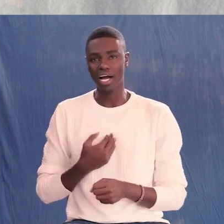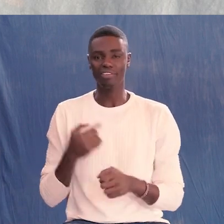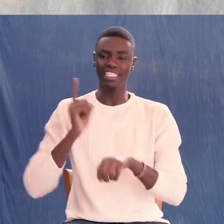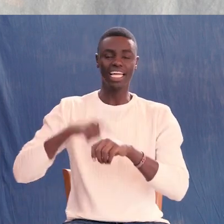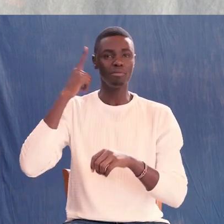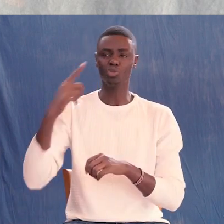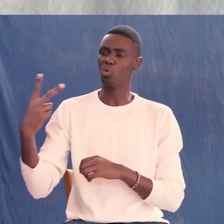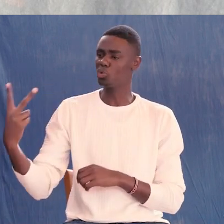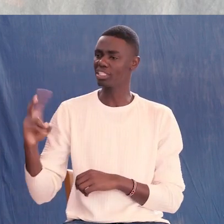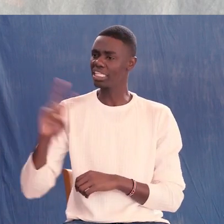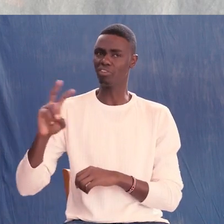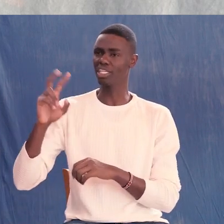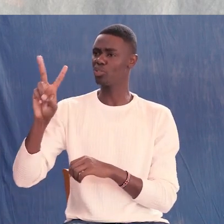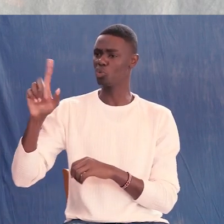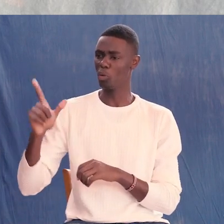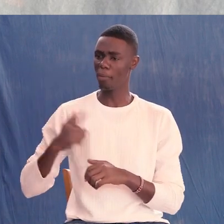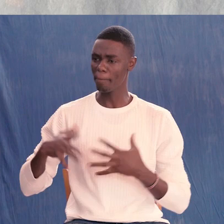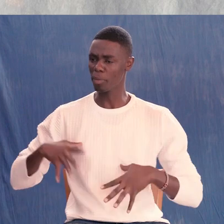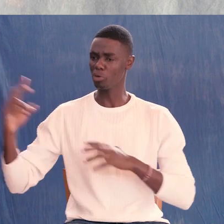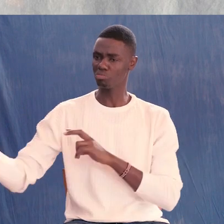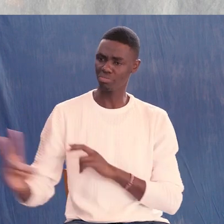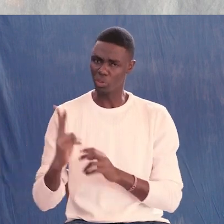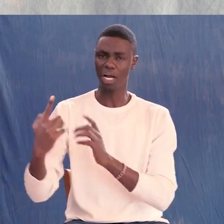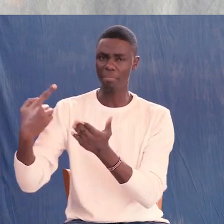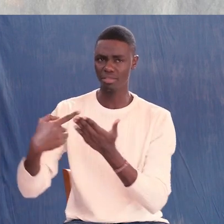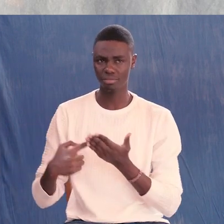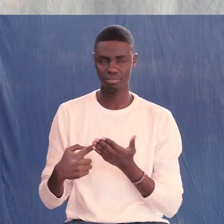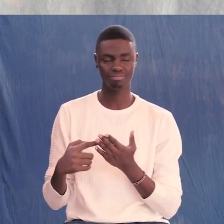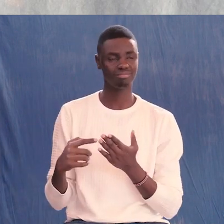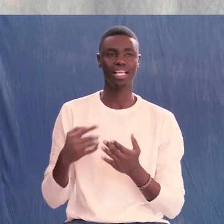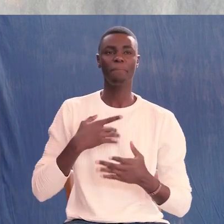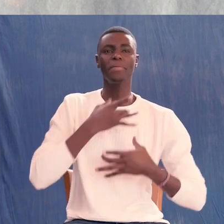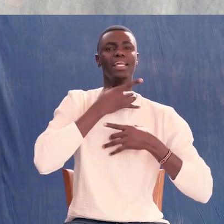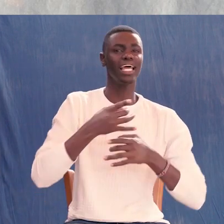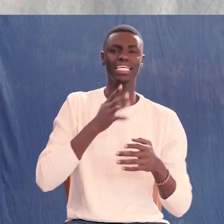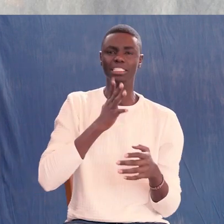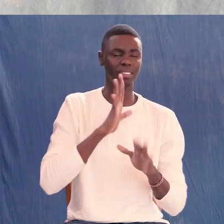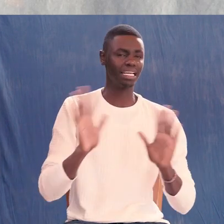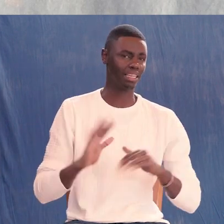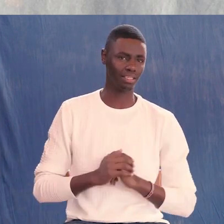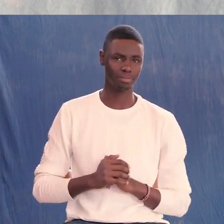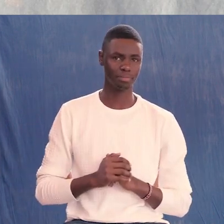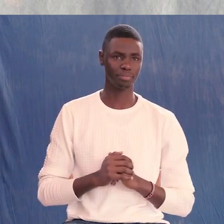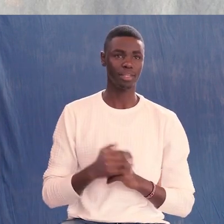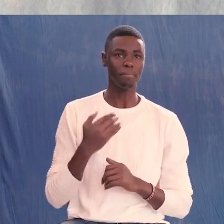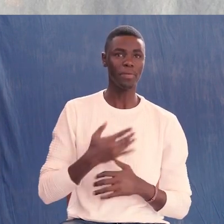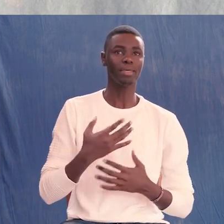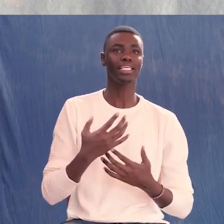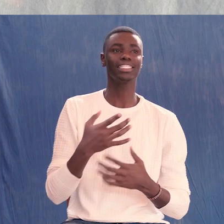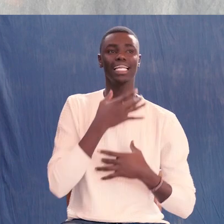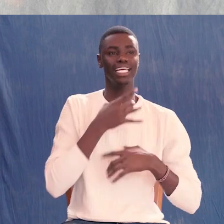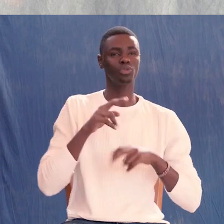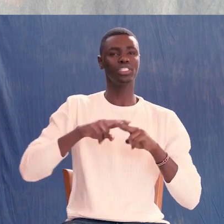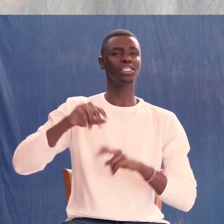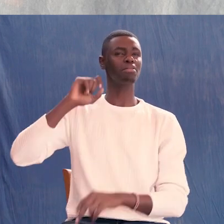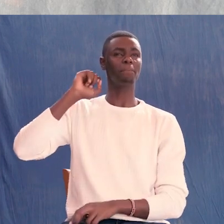Then after that bring it to the church, like oh my goodness, I don't even like speaking up front, I don't, I like just to sit at the back,